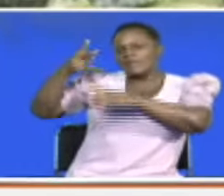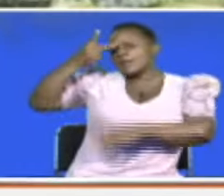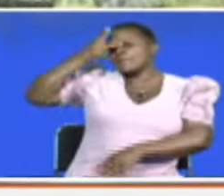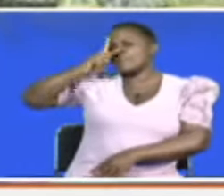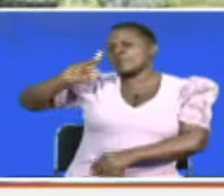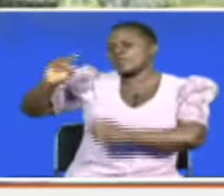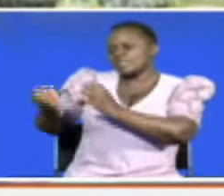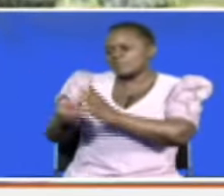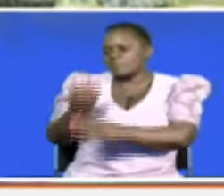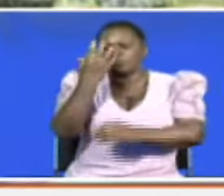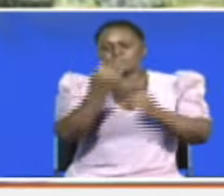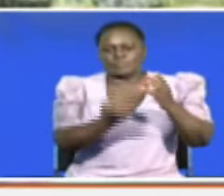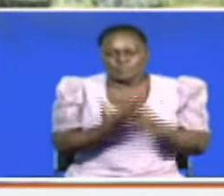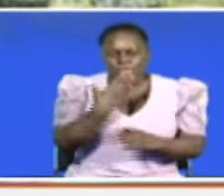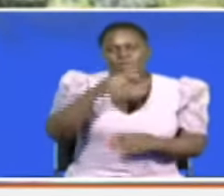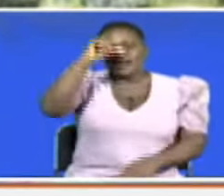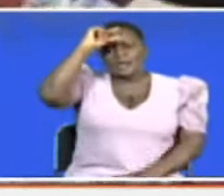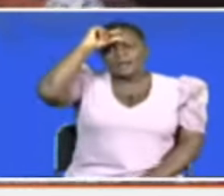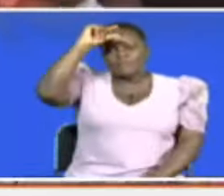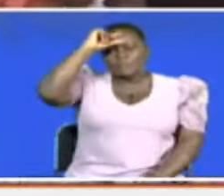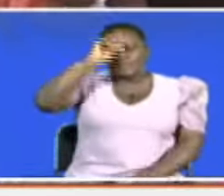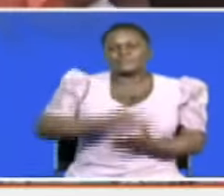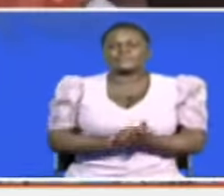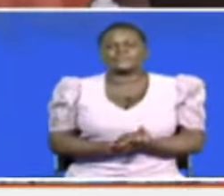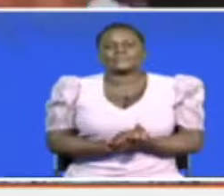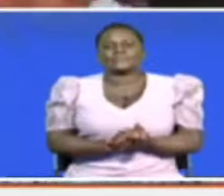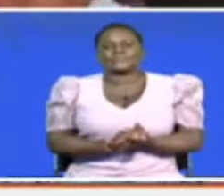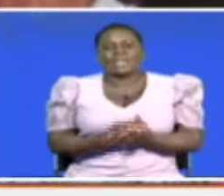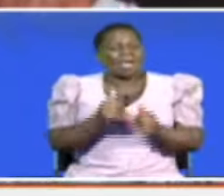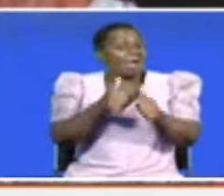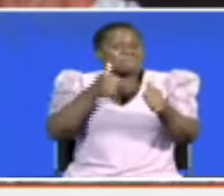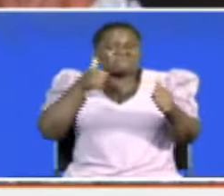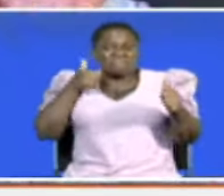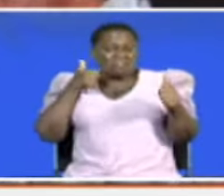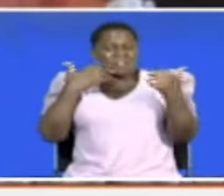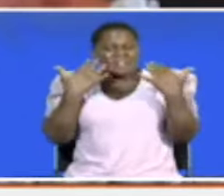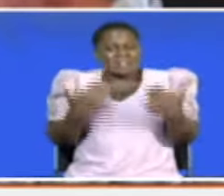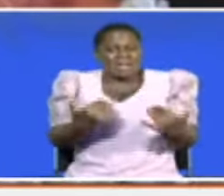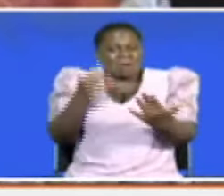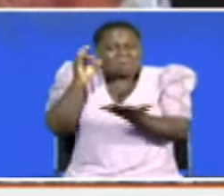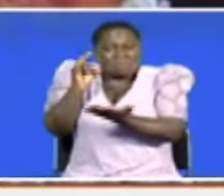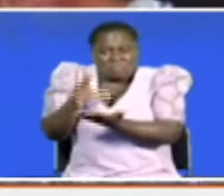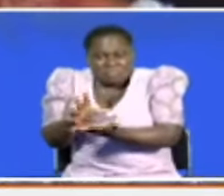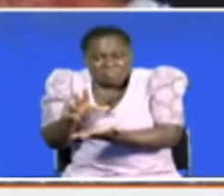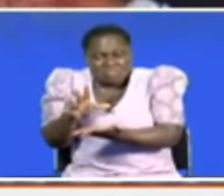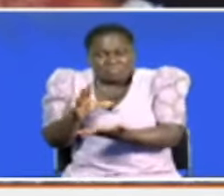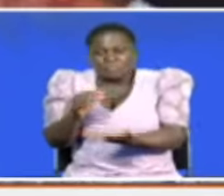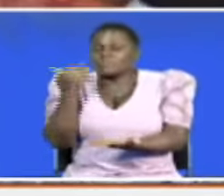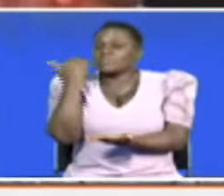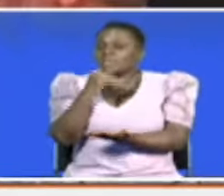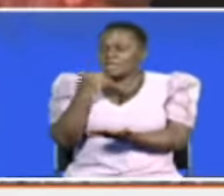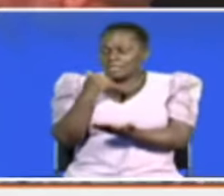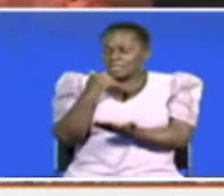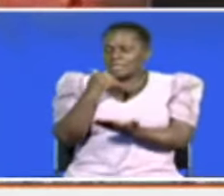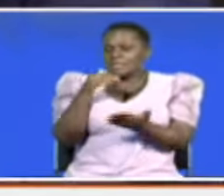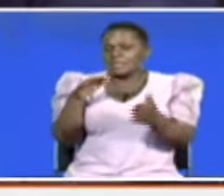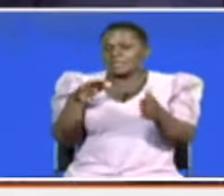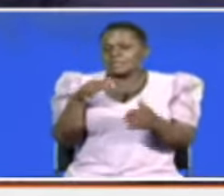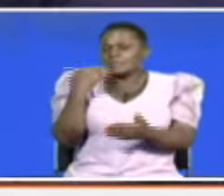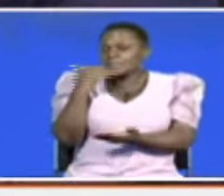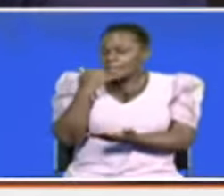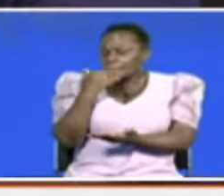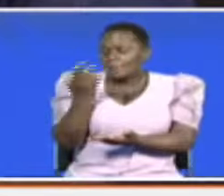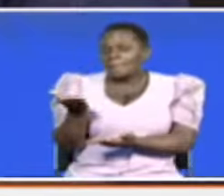policy formulation by the government. Although he steered clear of the current impeachment motion of Deputy President